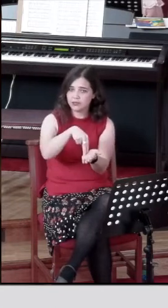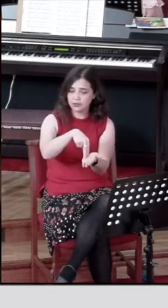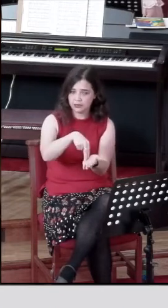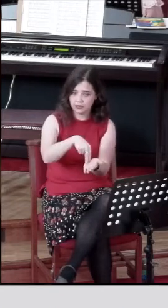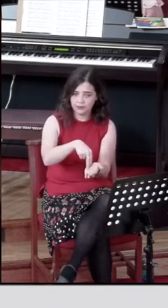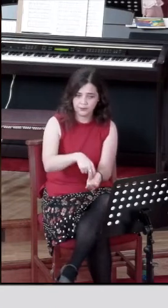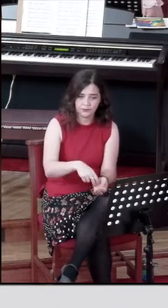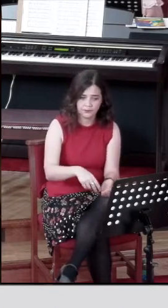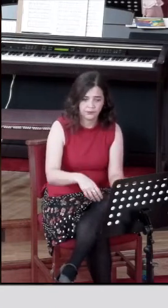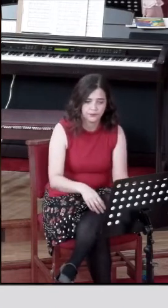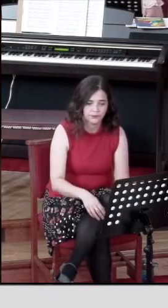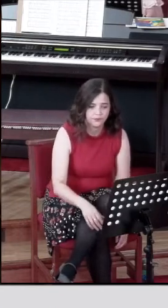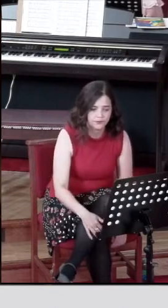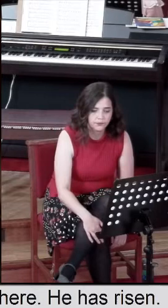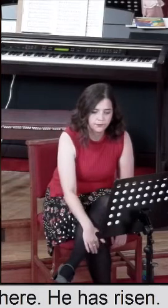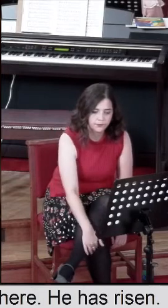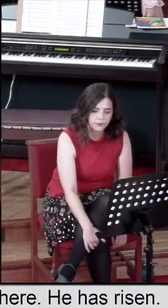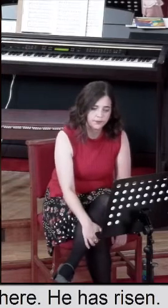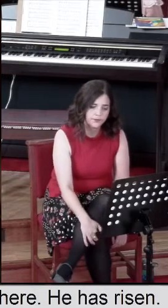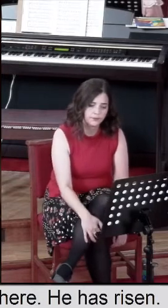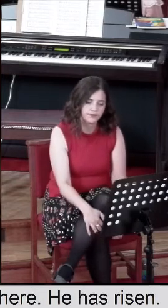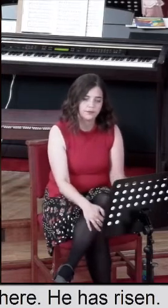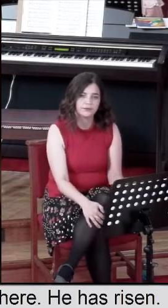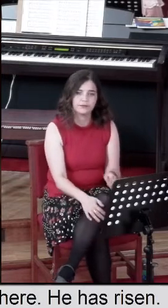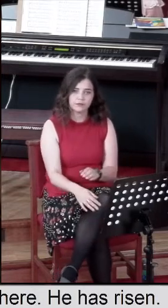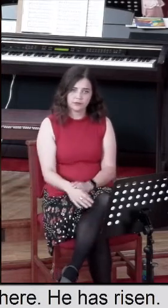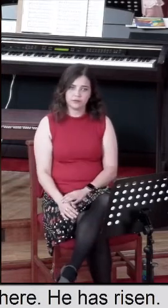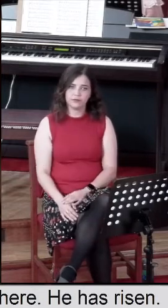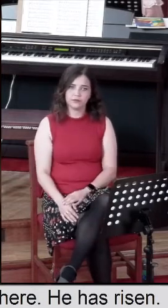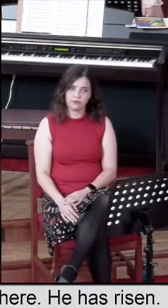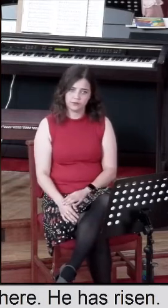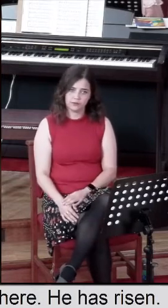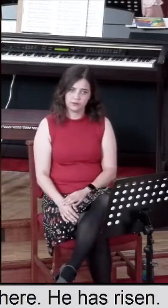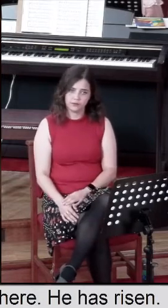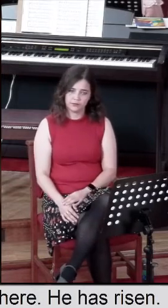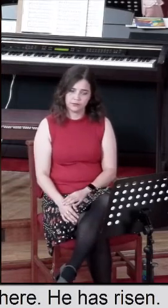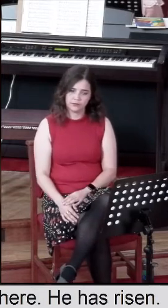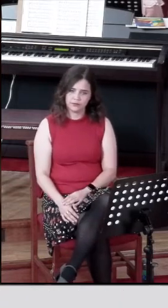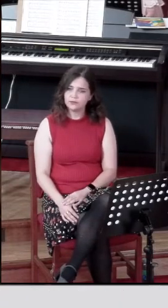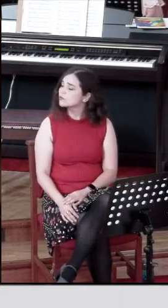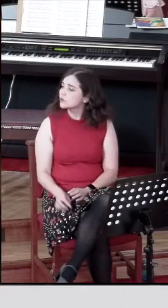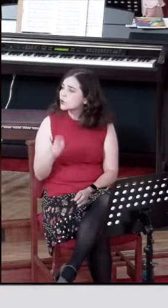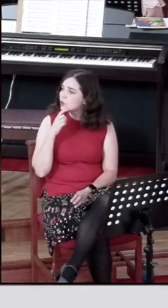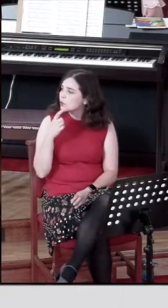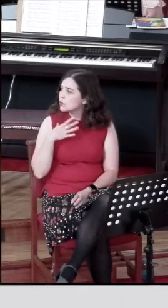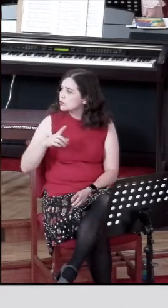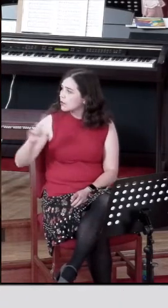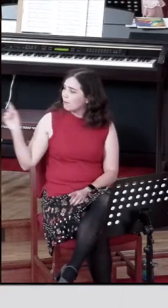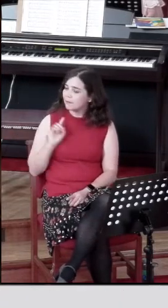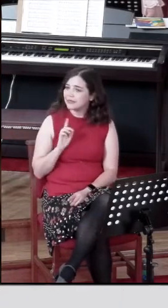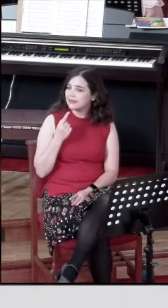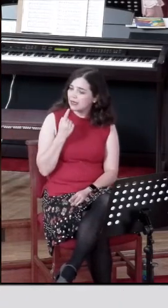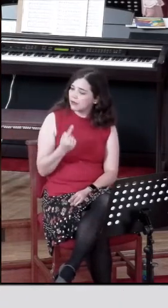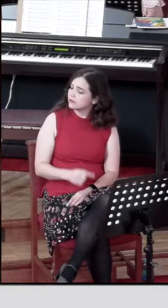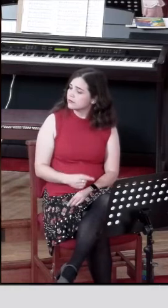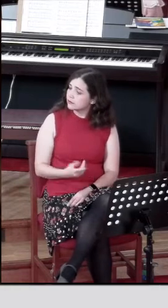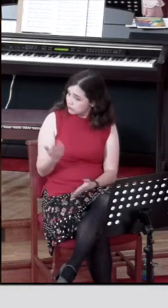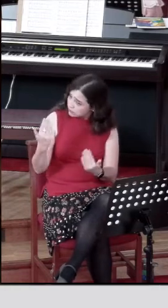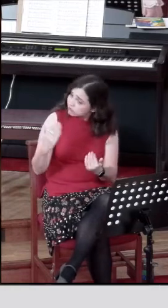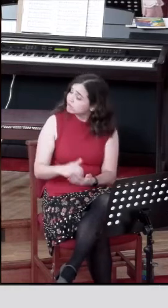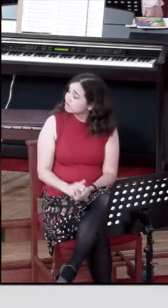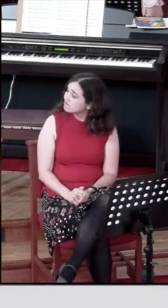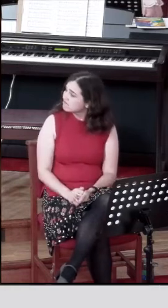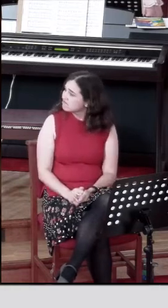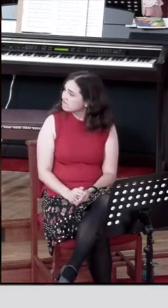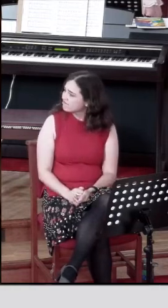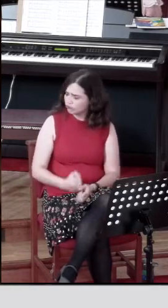Luke 24, 6. Right. Who'd like to come out here and say that? Come on then.